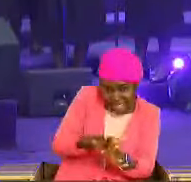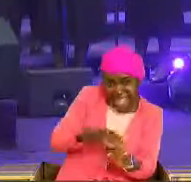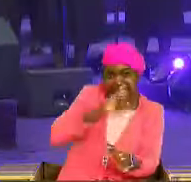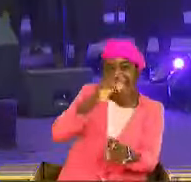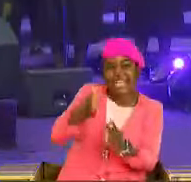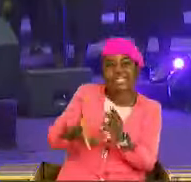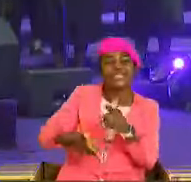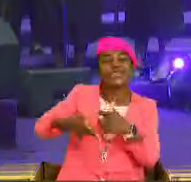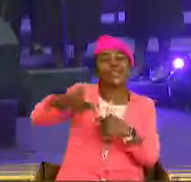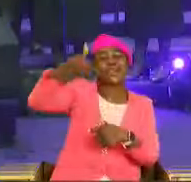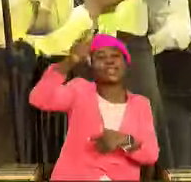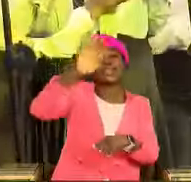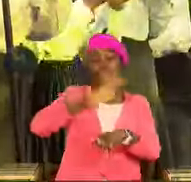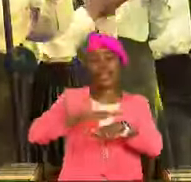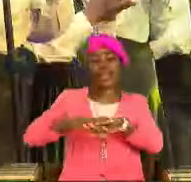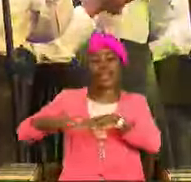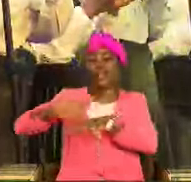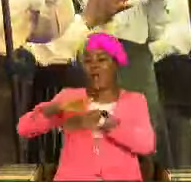jus